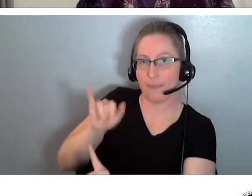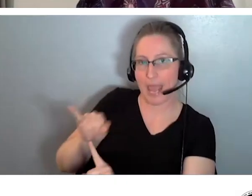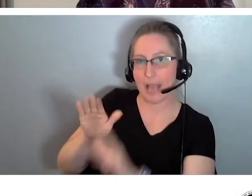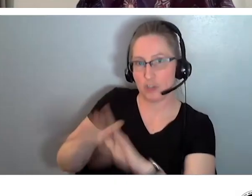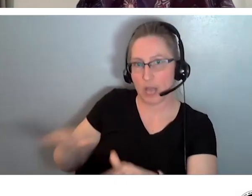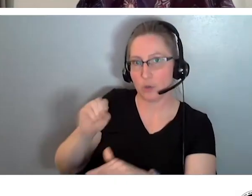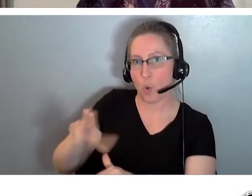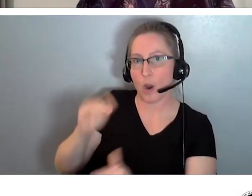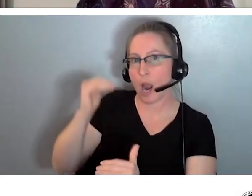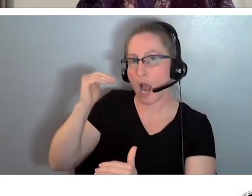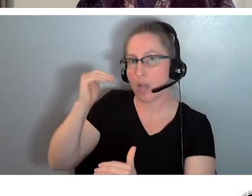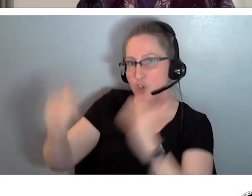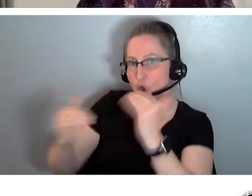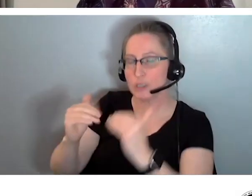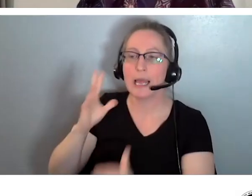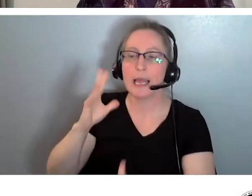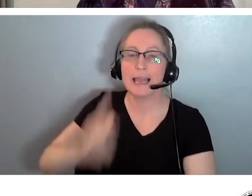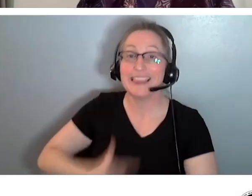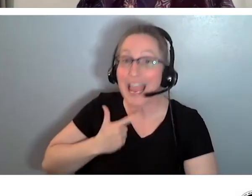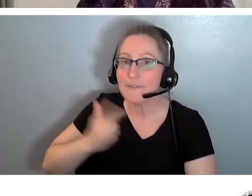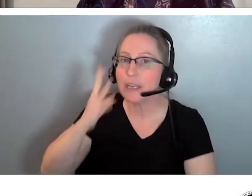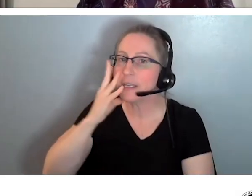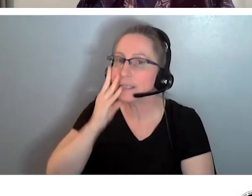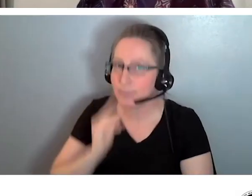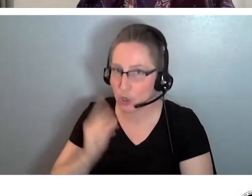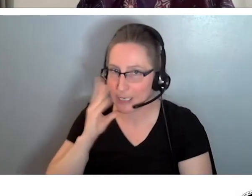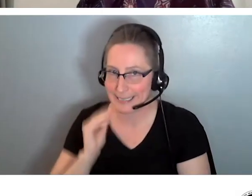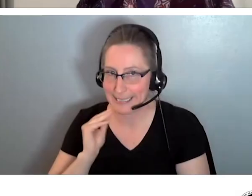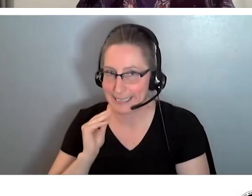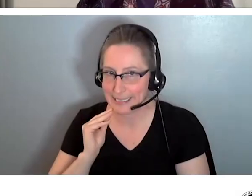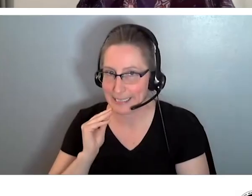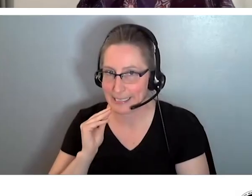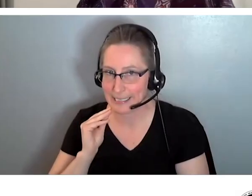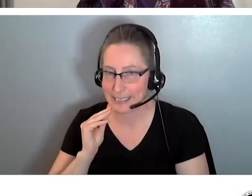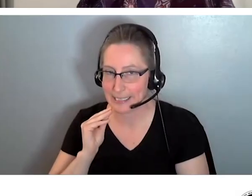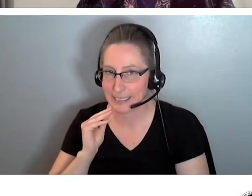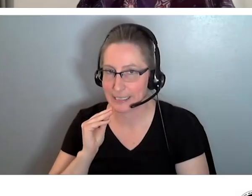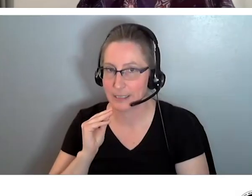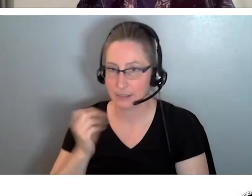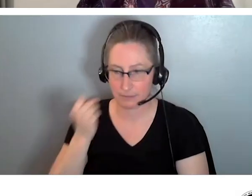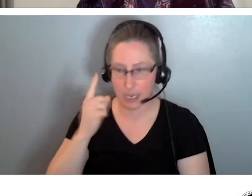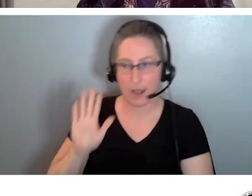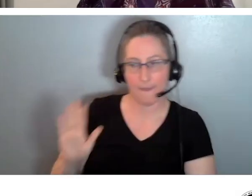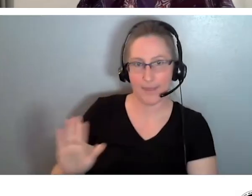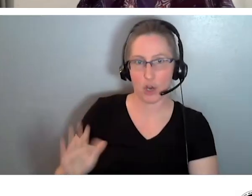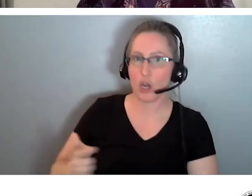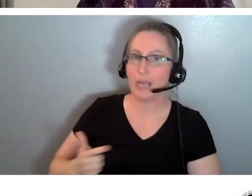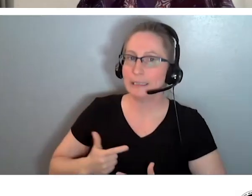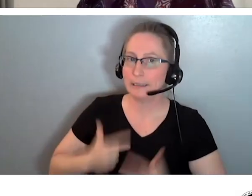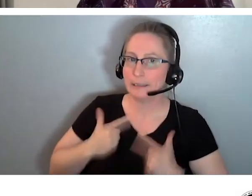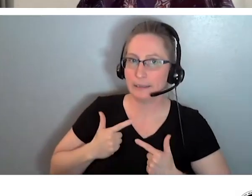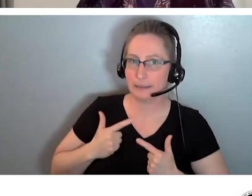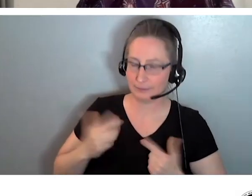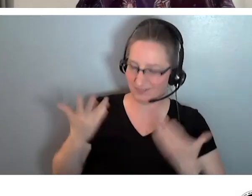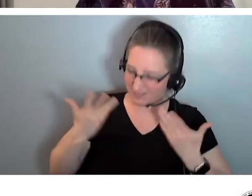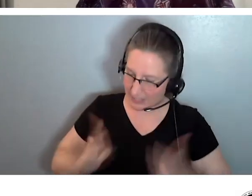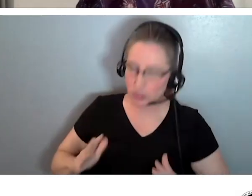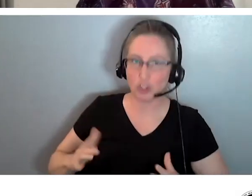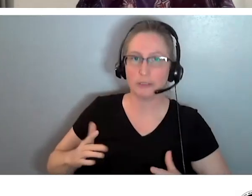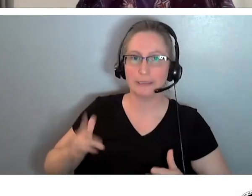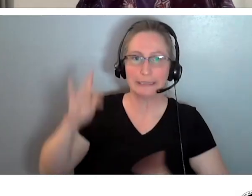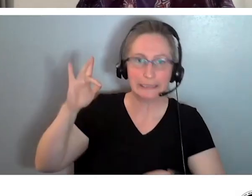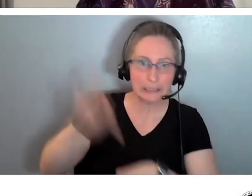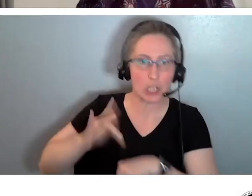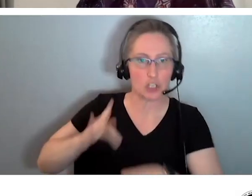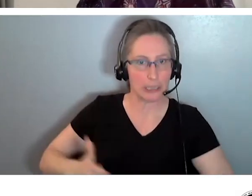or adult's life experiences, or we might say their lived experiences.